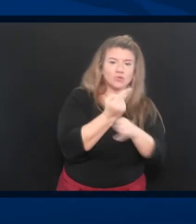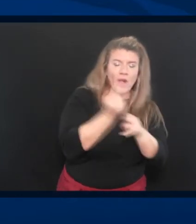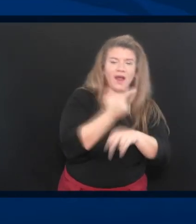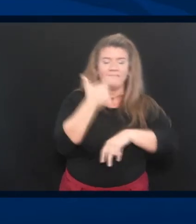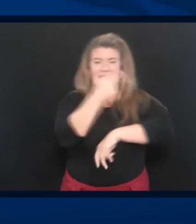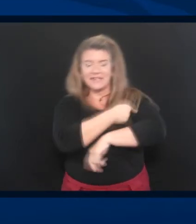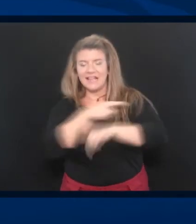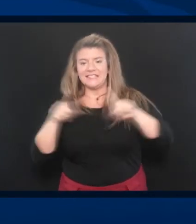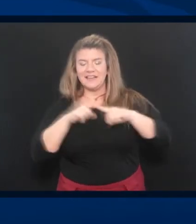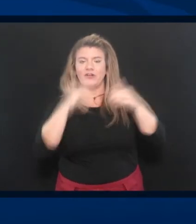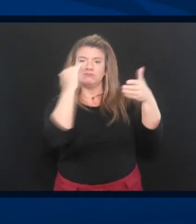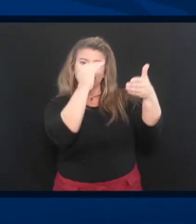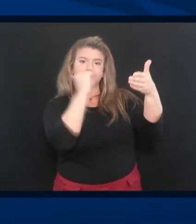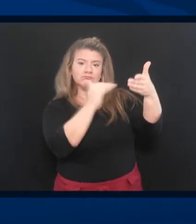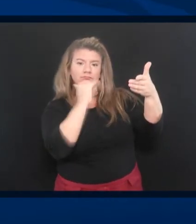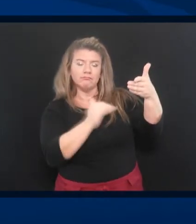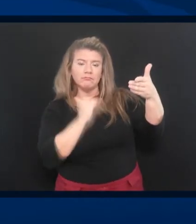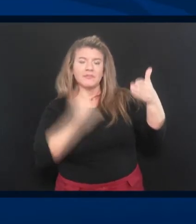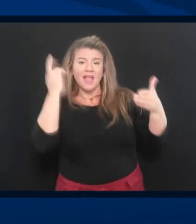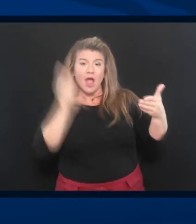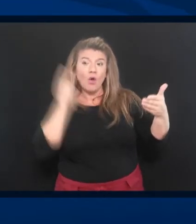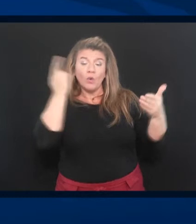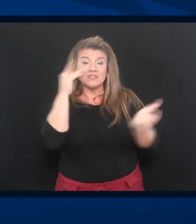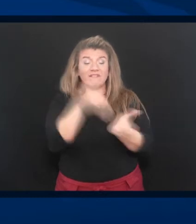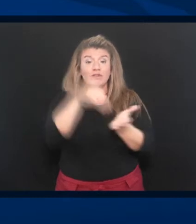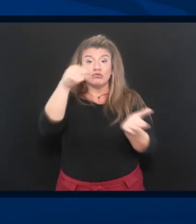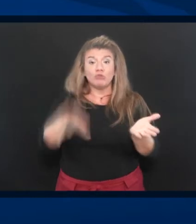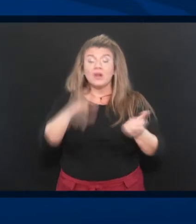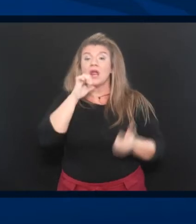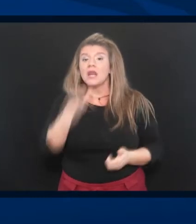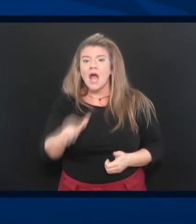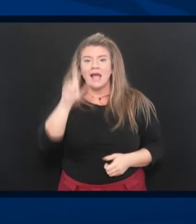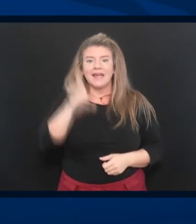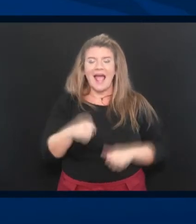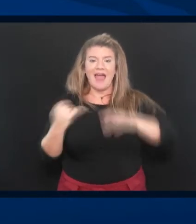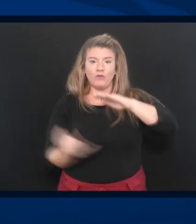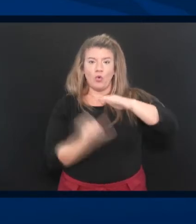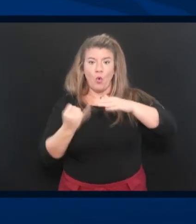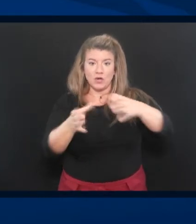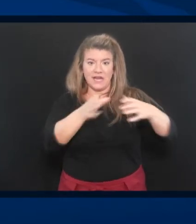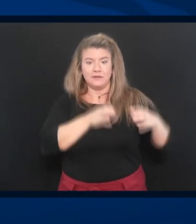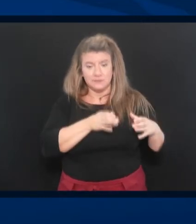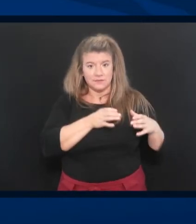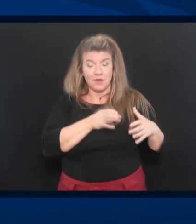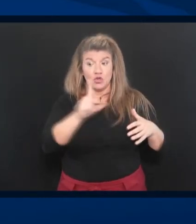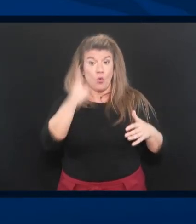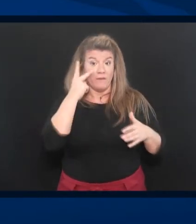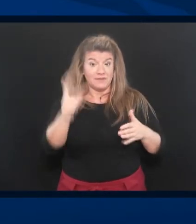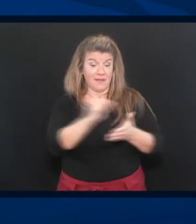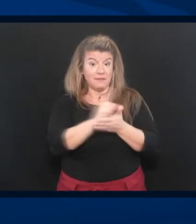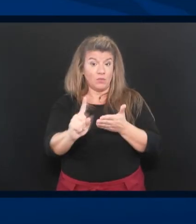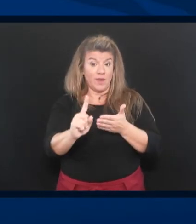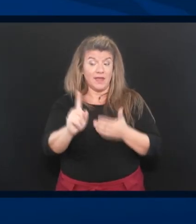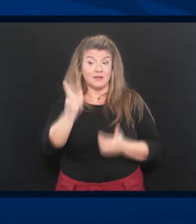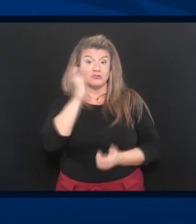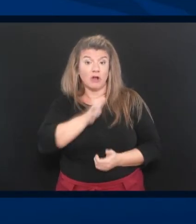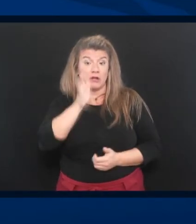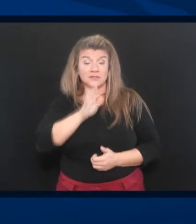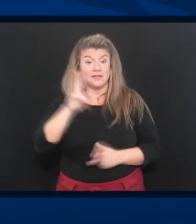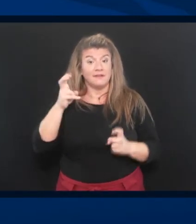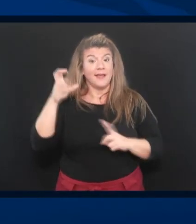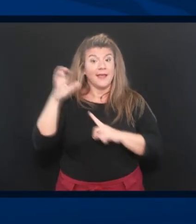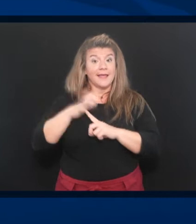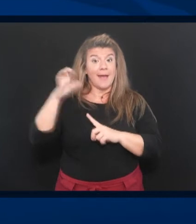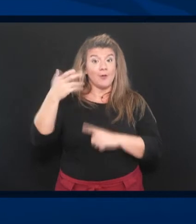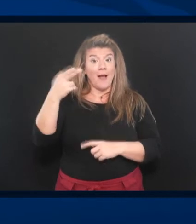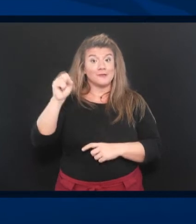vaccinations and things like that, as reasons for students not to have to quarantine. So we've seen this week, just here in Charleston, even Capitol High School